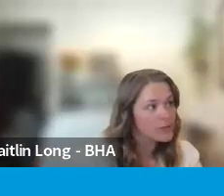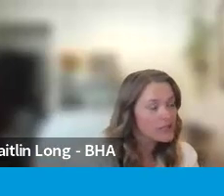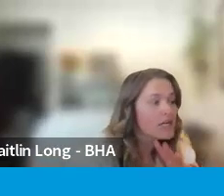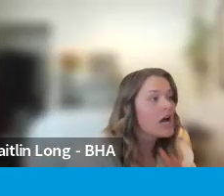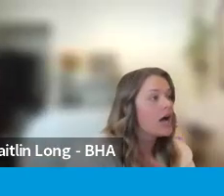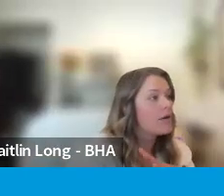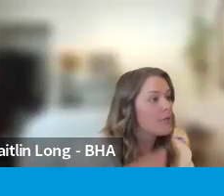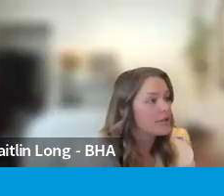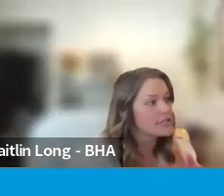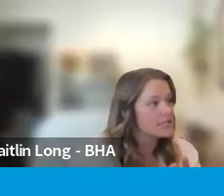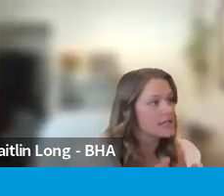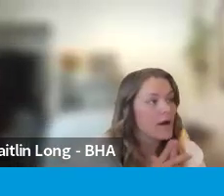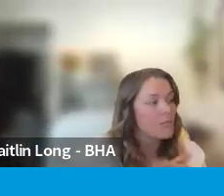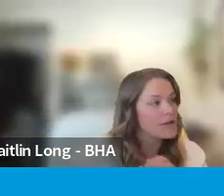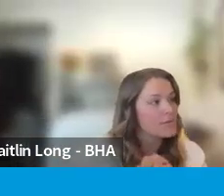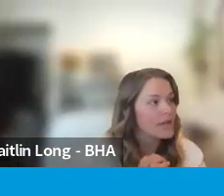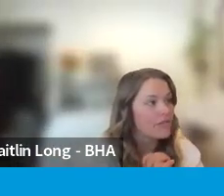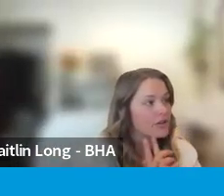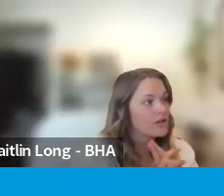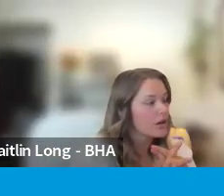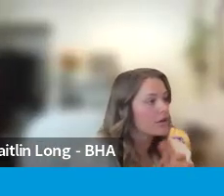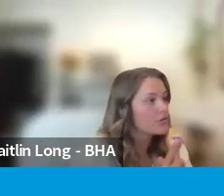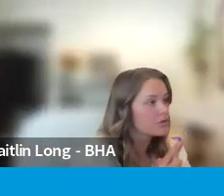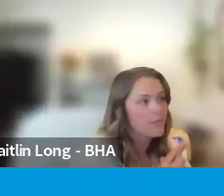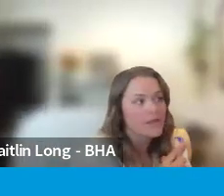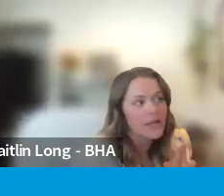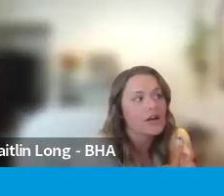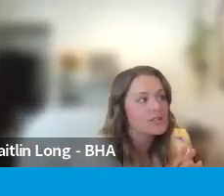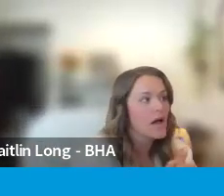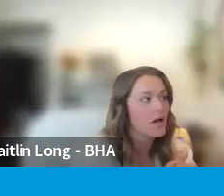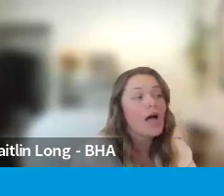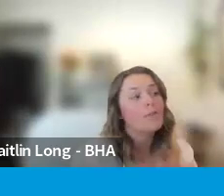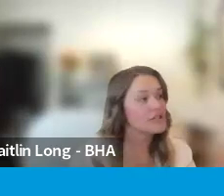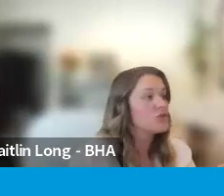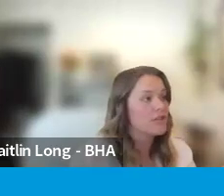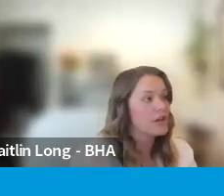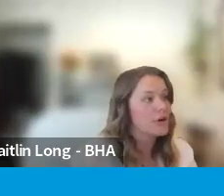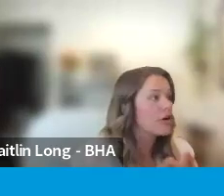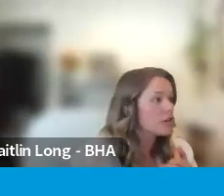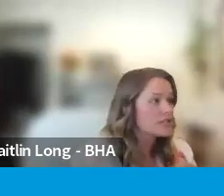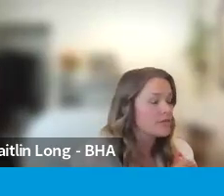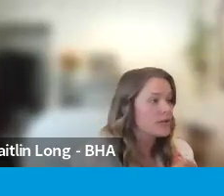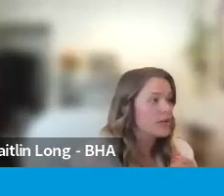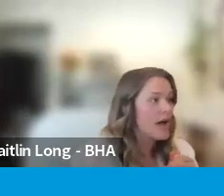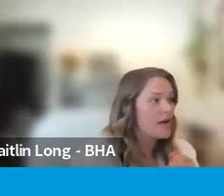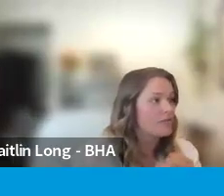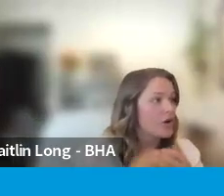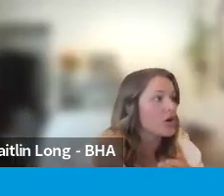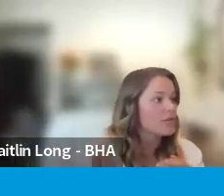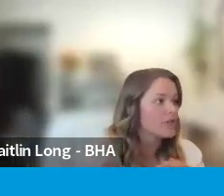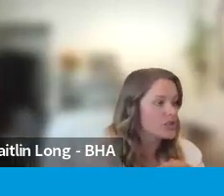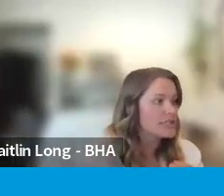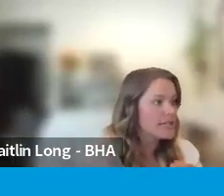in October. But we can see about possibly having her include something here as well. But I do think, regardless if we